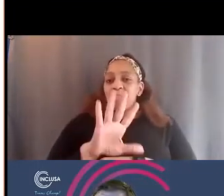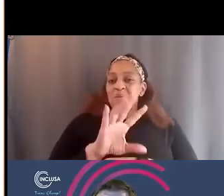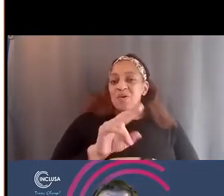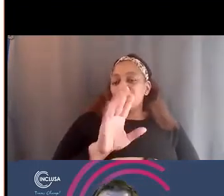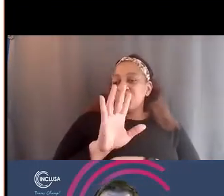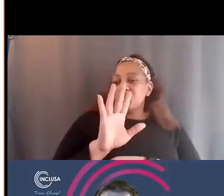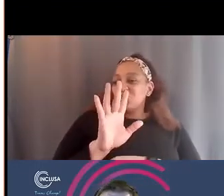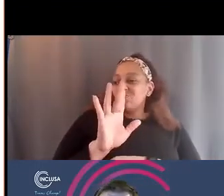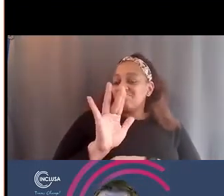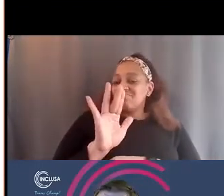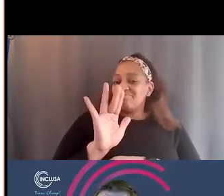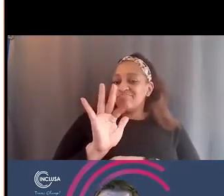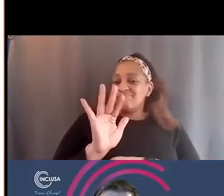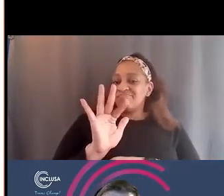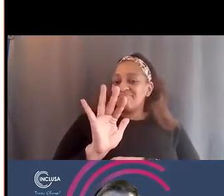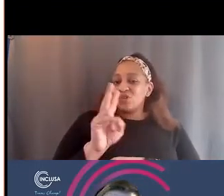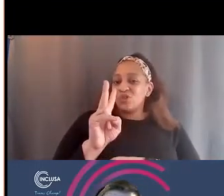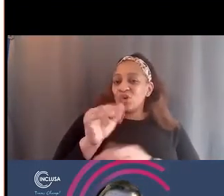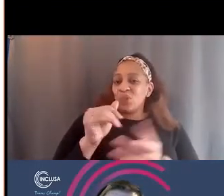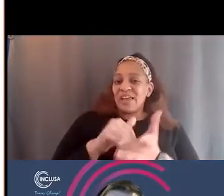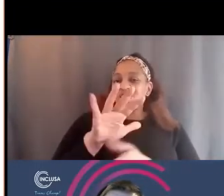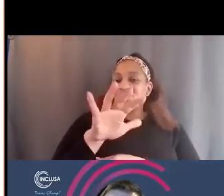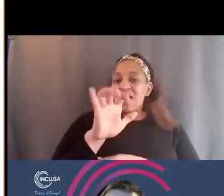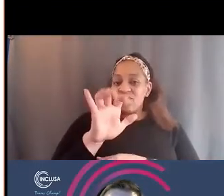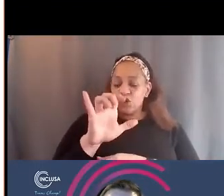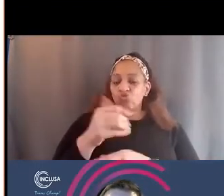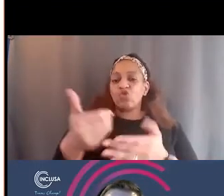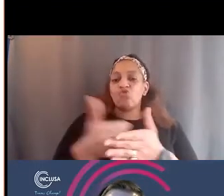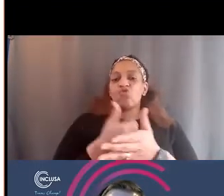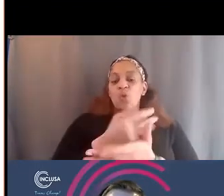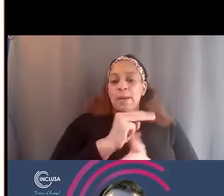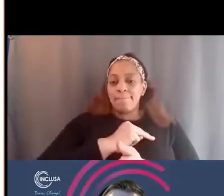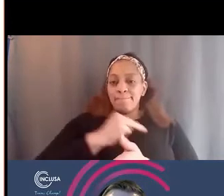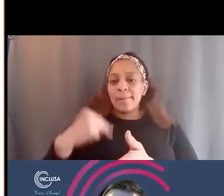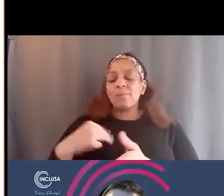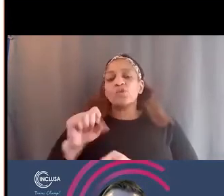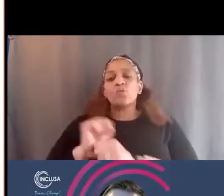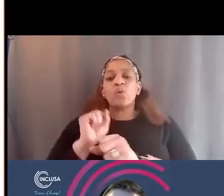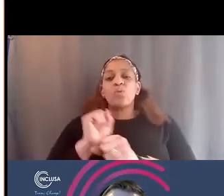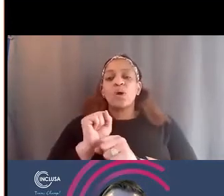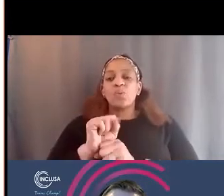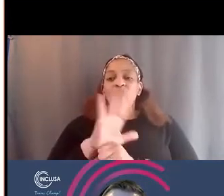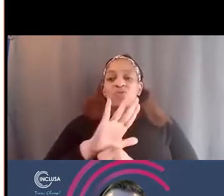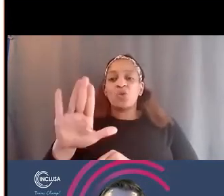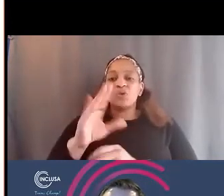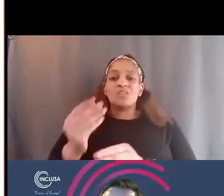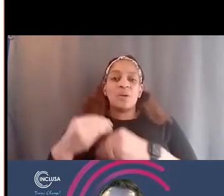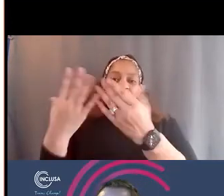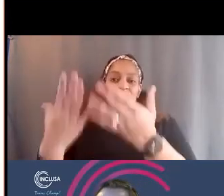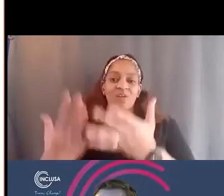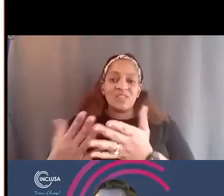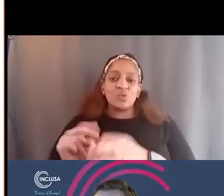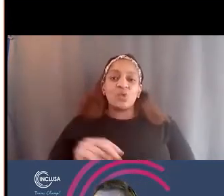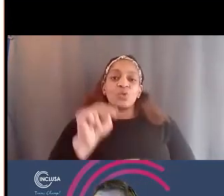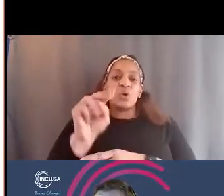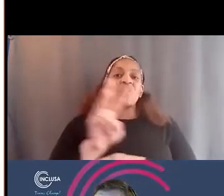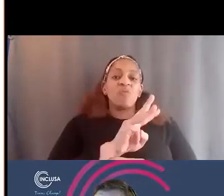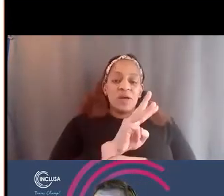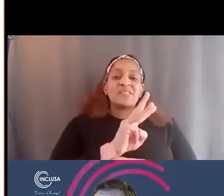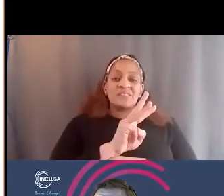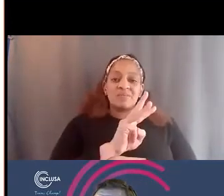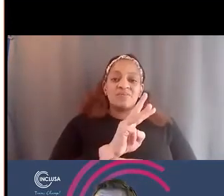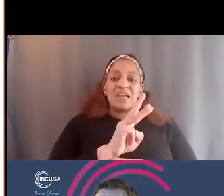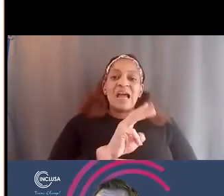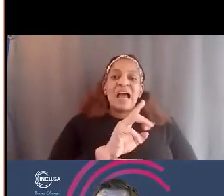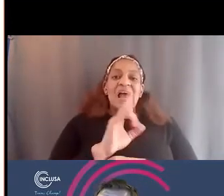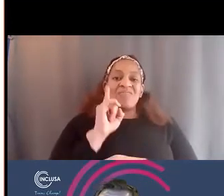on January 1st of 2014. And we worked with those providers in the Northwest. And that's pretty much one of the most